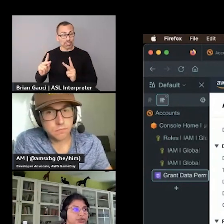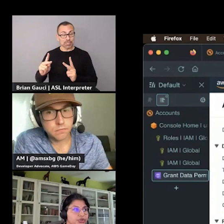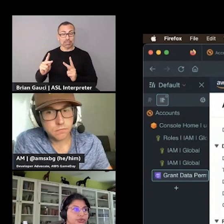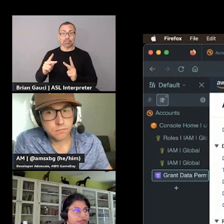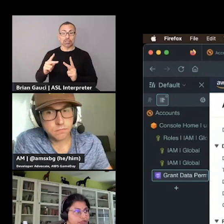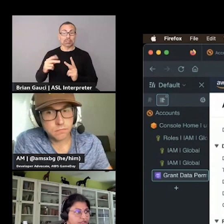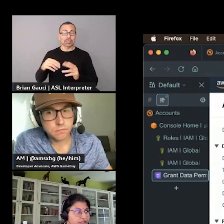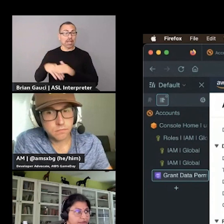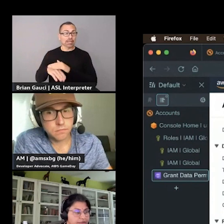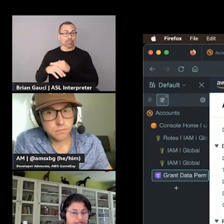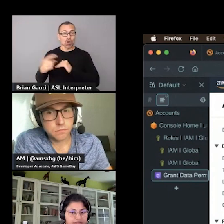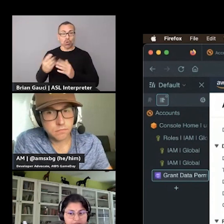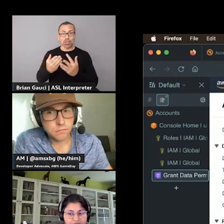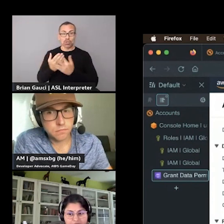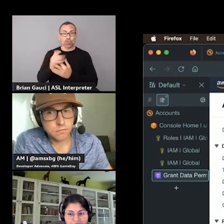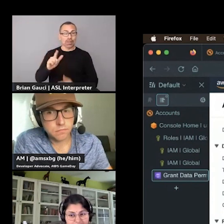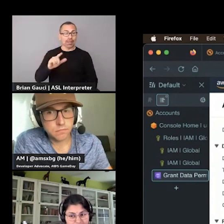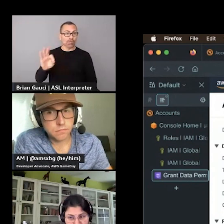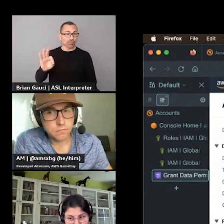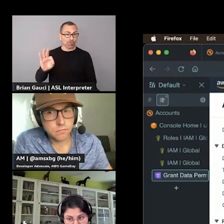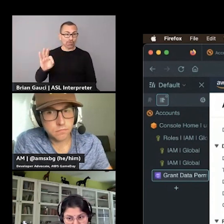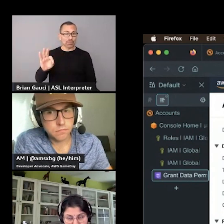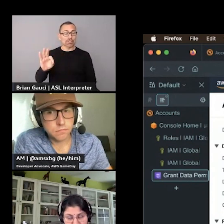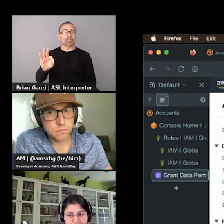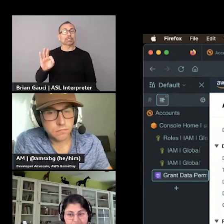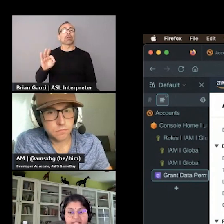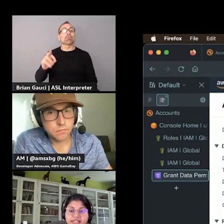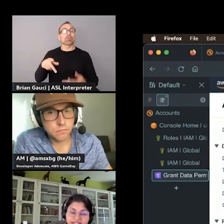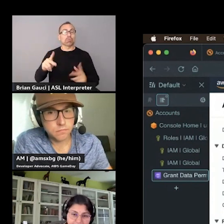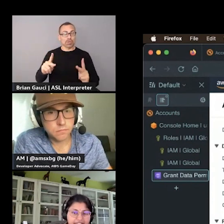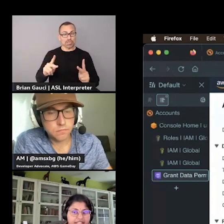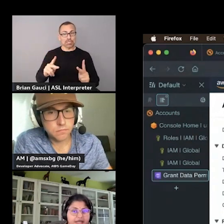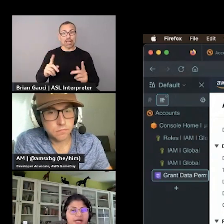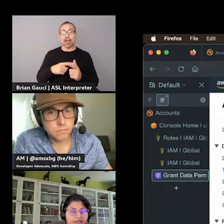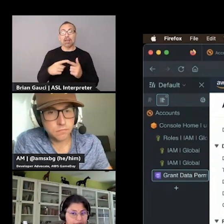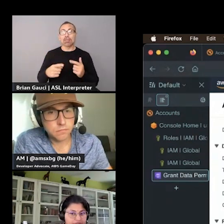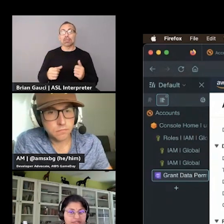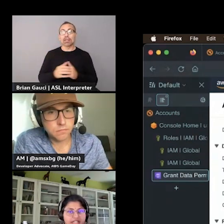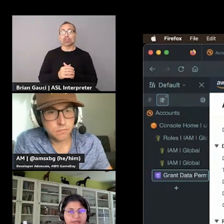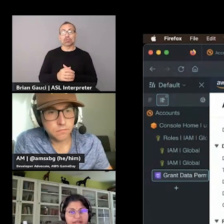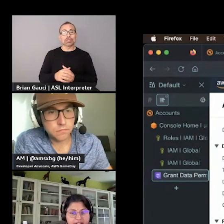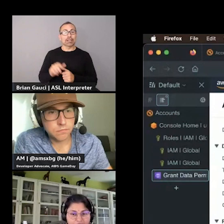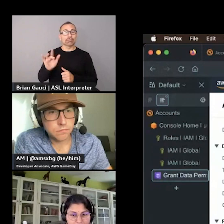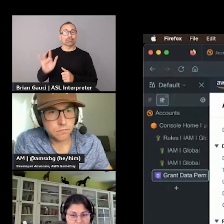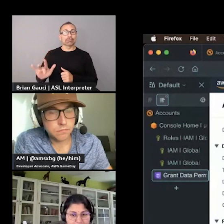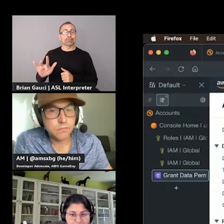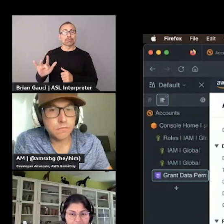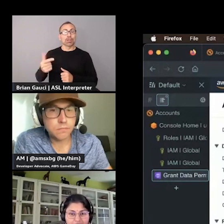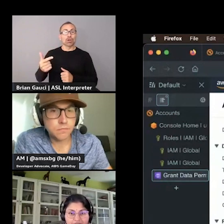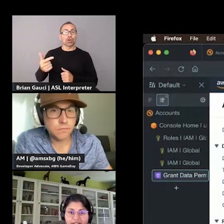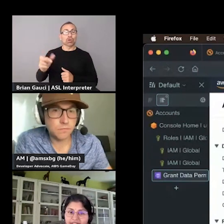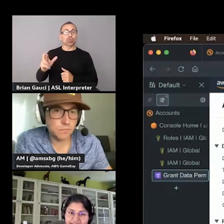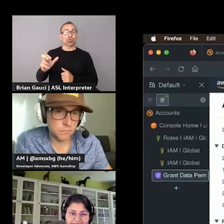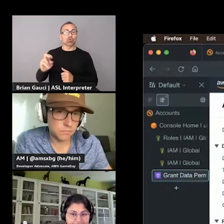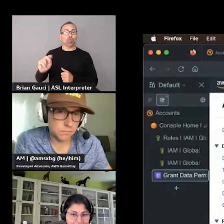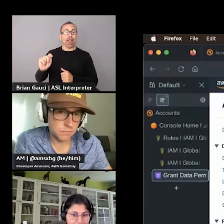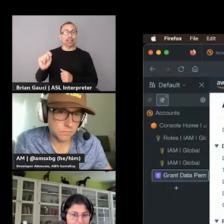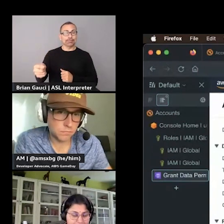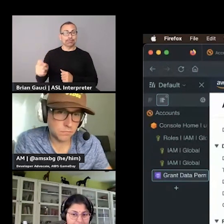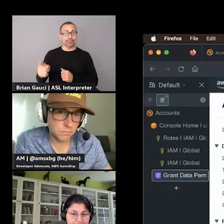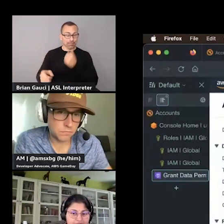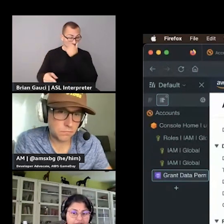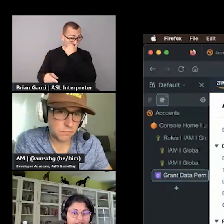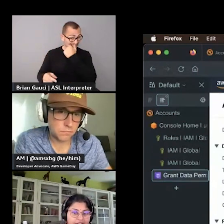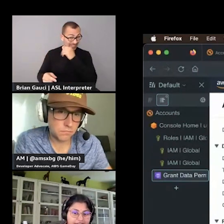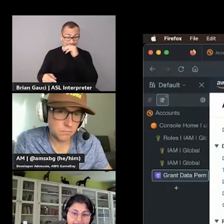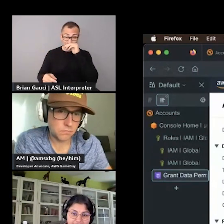always goes through lake formation permissions. And then you say grant. The second time I will use the same grant option. I will select the